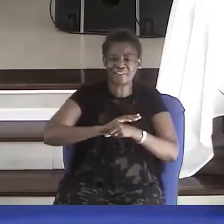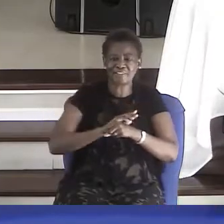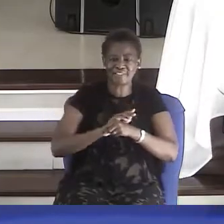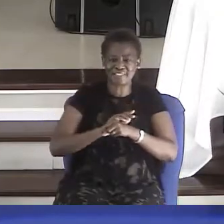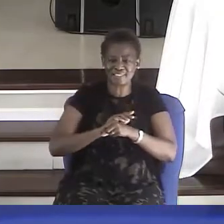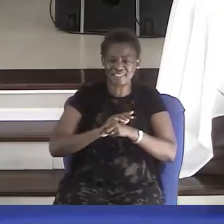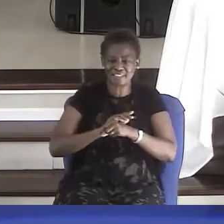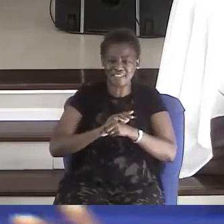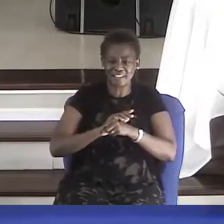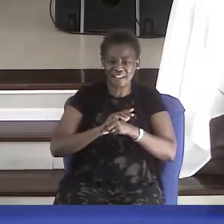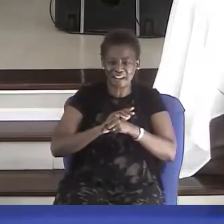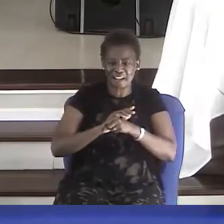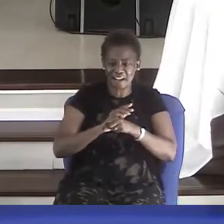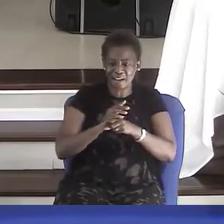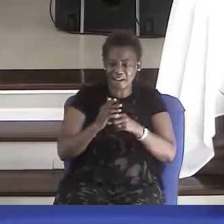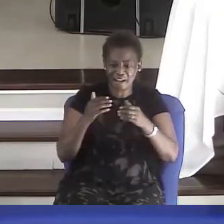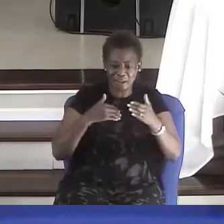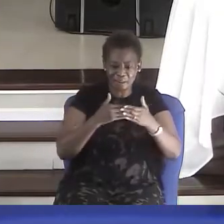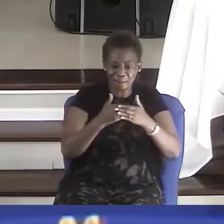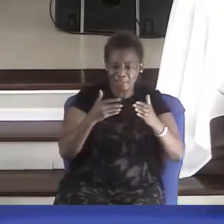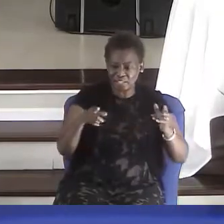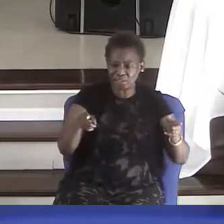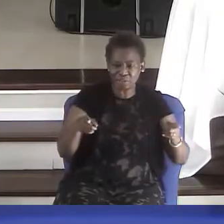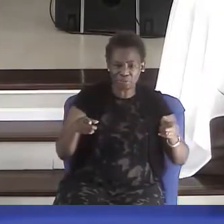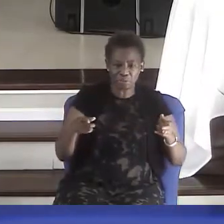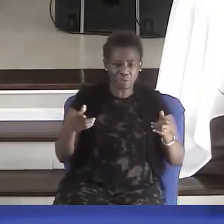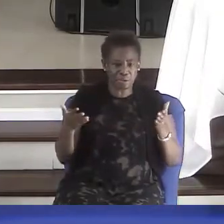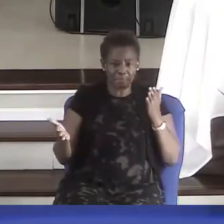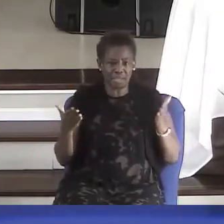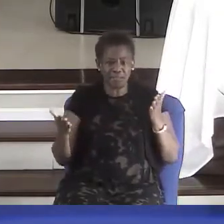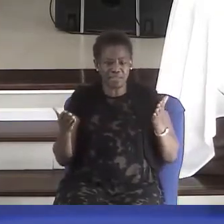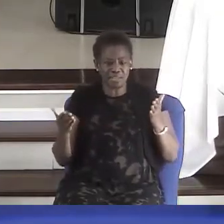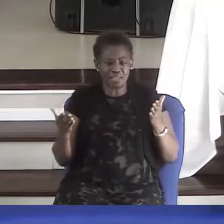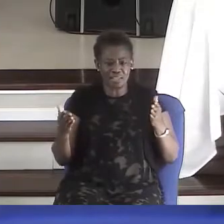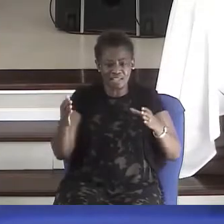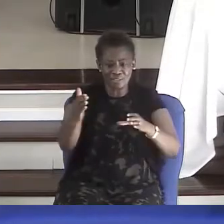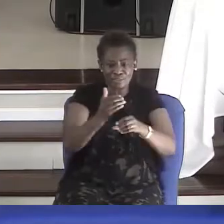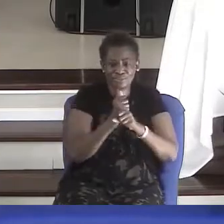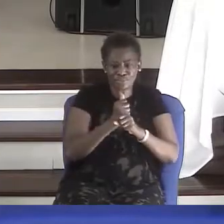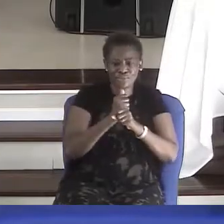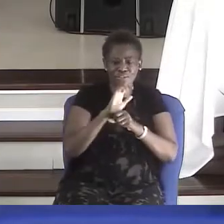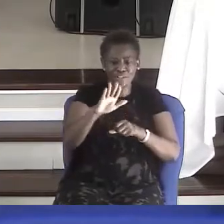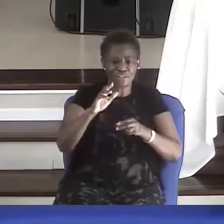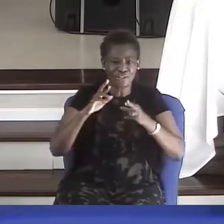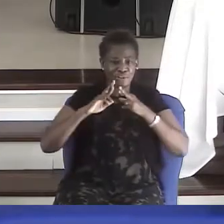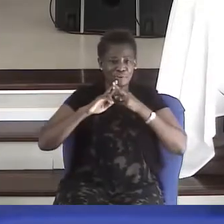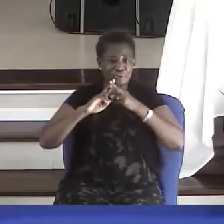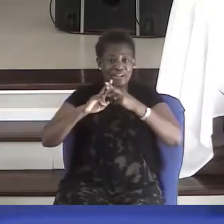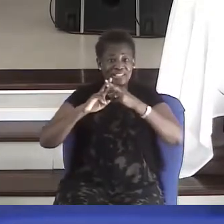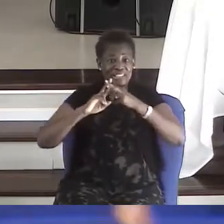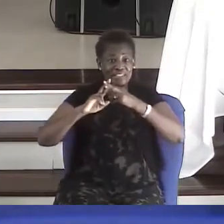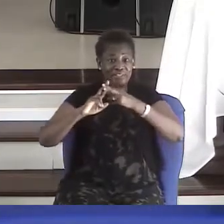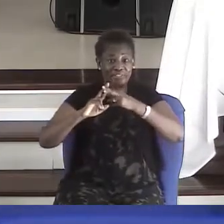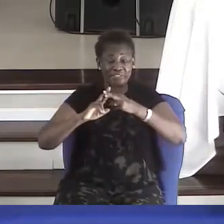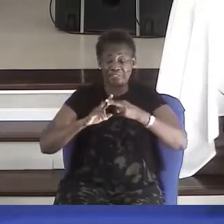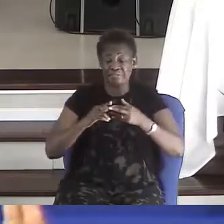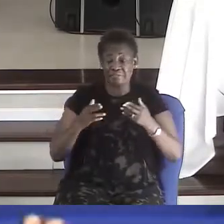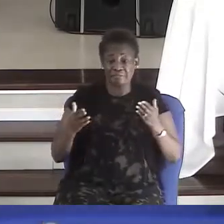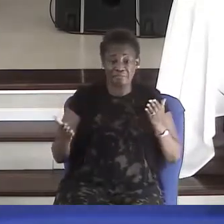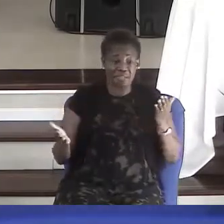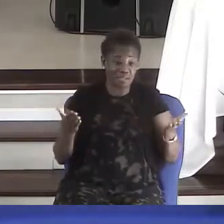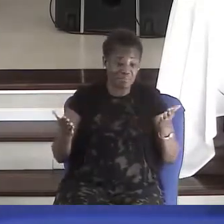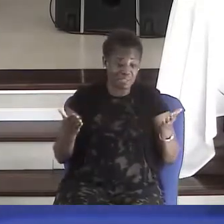troubled because it took your relative. Yeah, it's a dear relative, and it might very well come to you. Don't